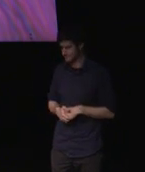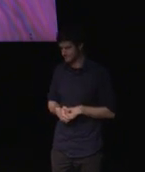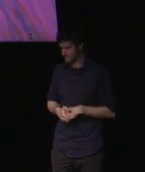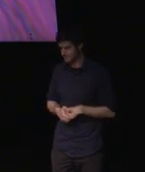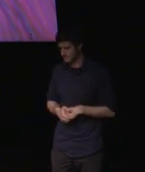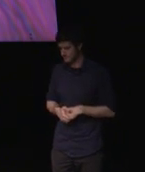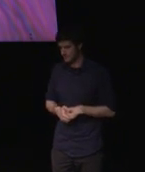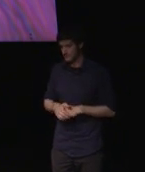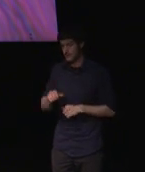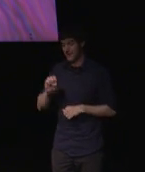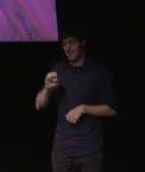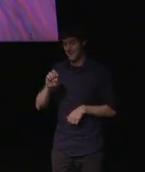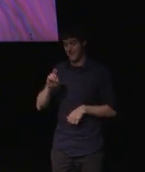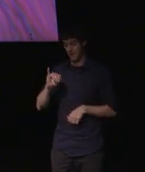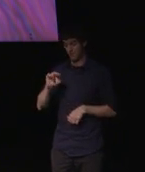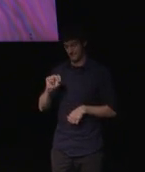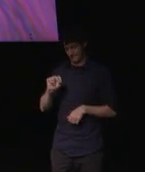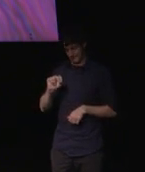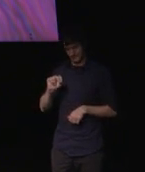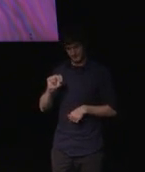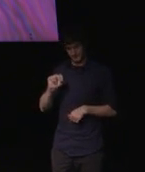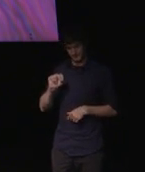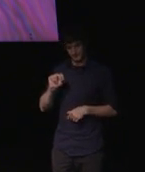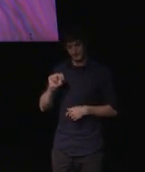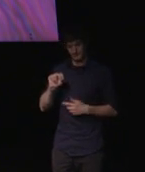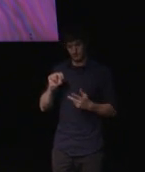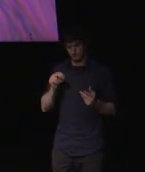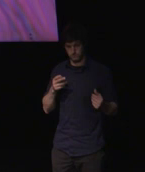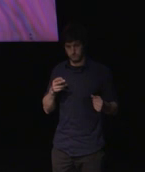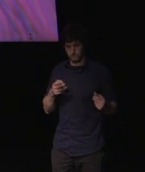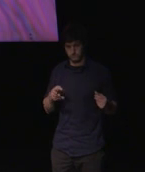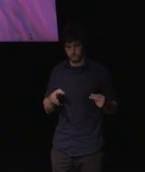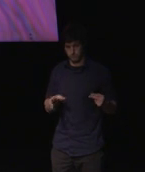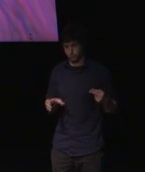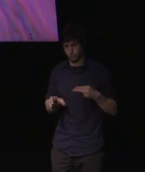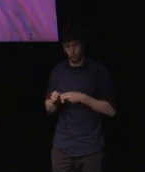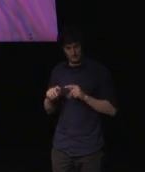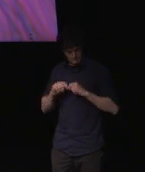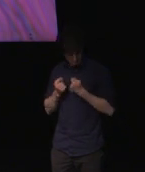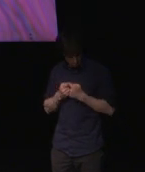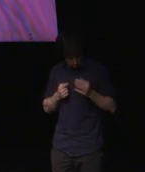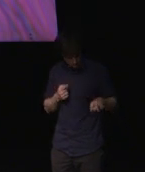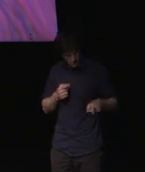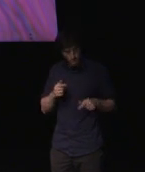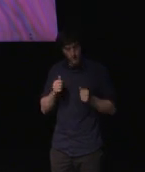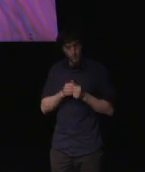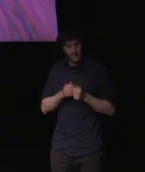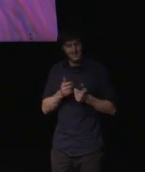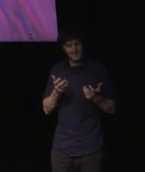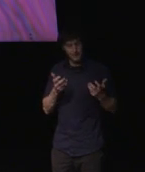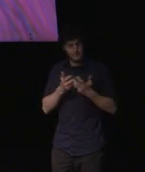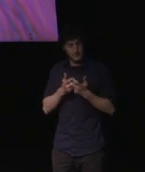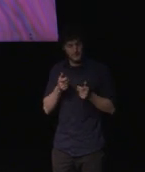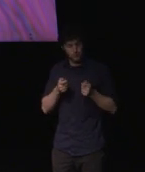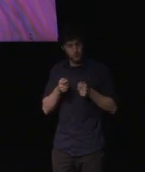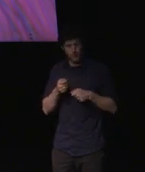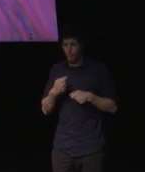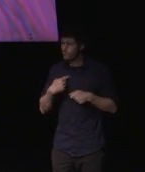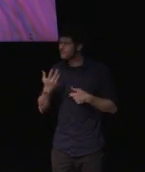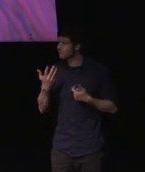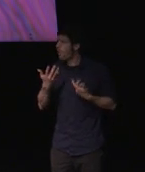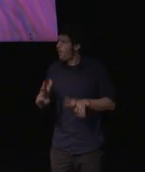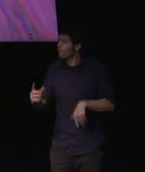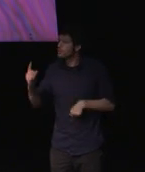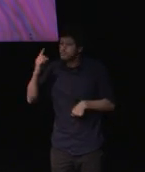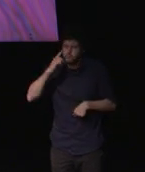when Aaron came on board with the adaptive controller, it was at a point where we heard from a lot of advocates, you know,